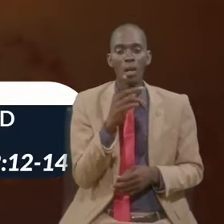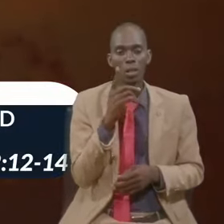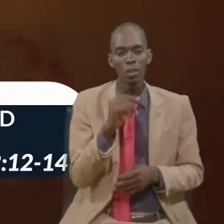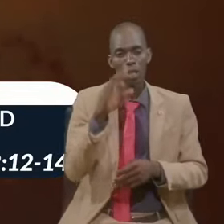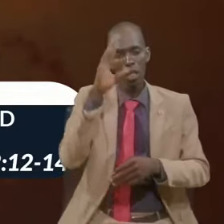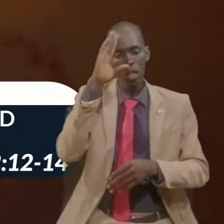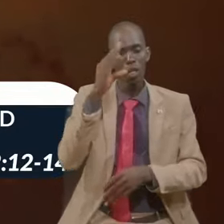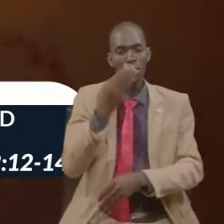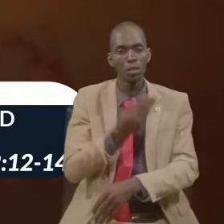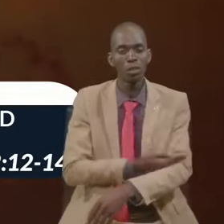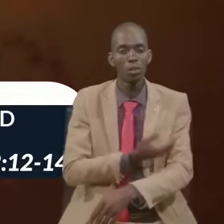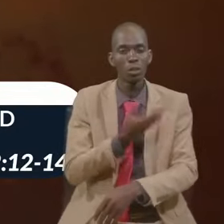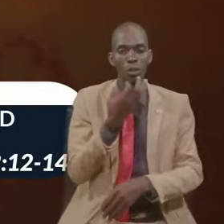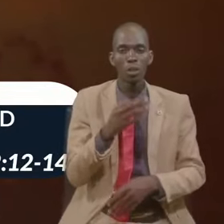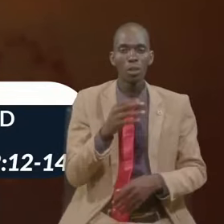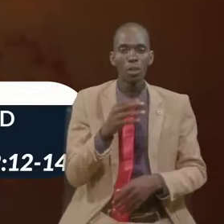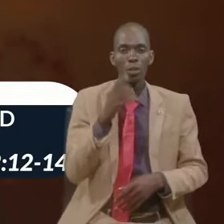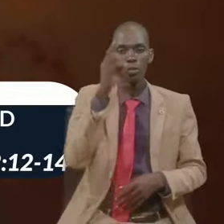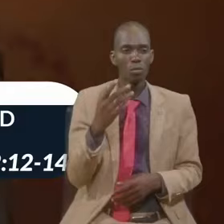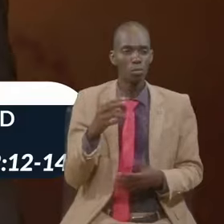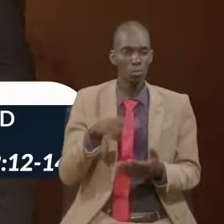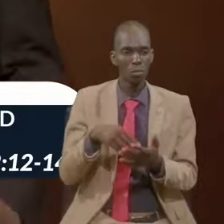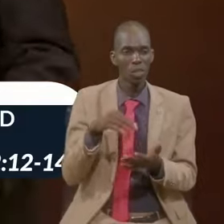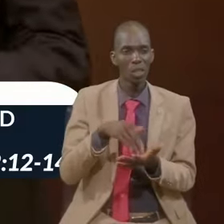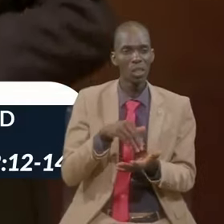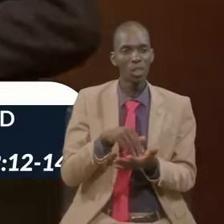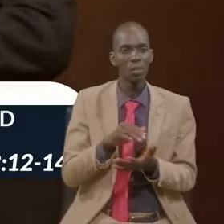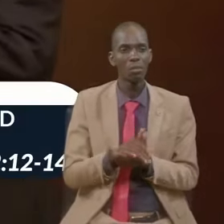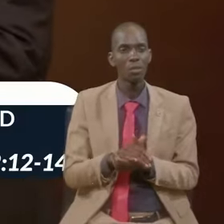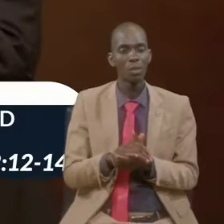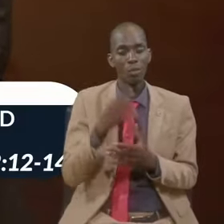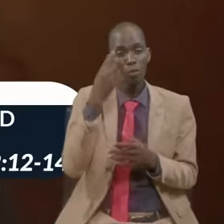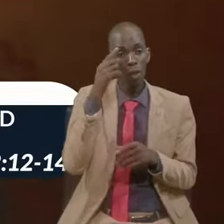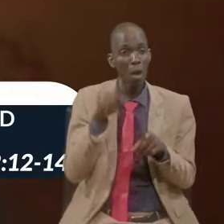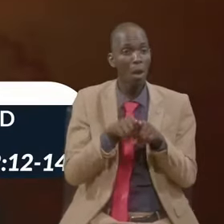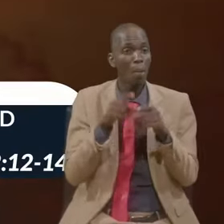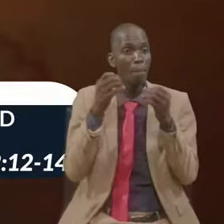sons of God. Look at that again. As many